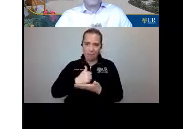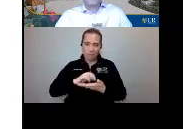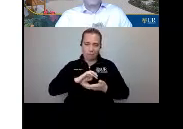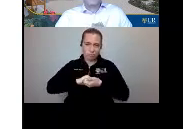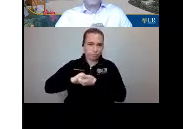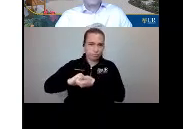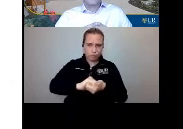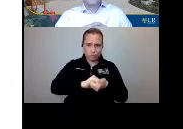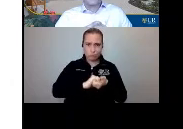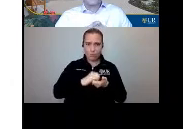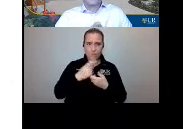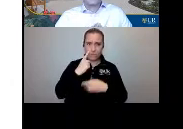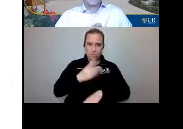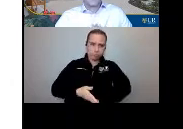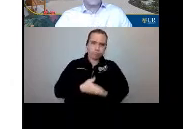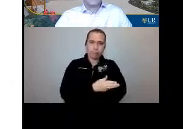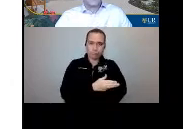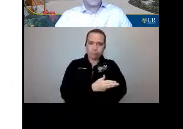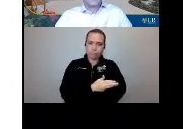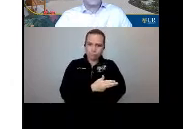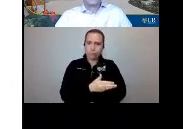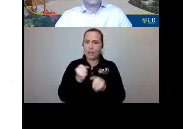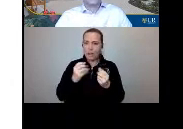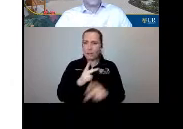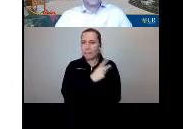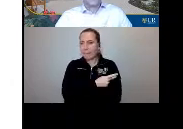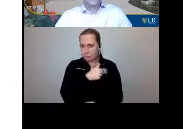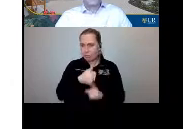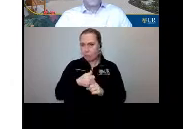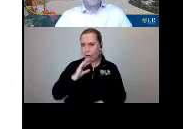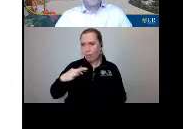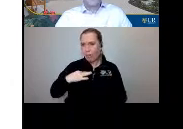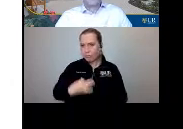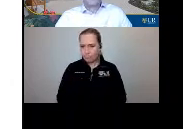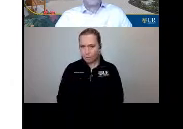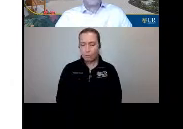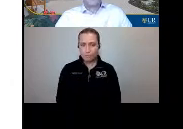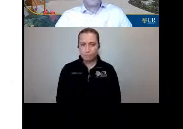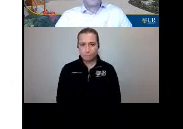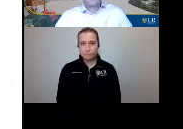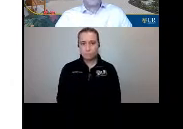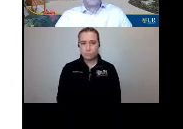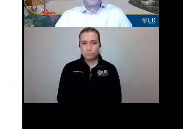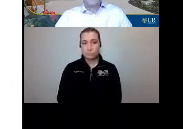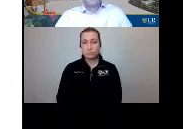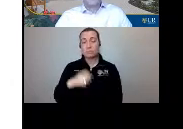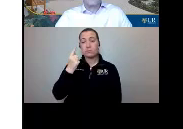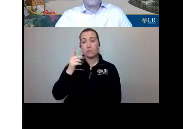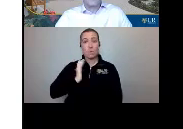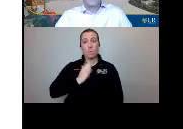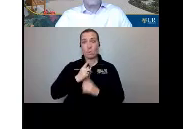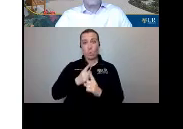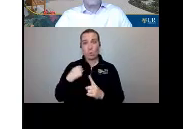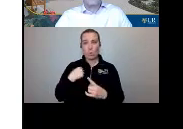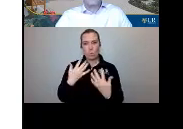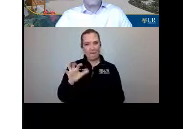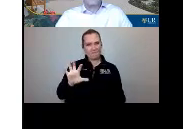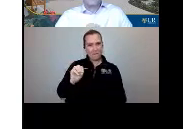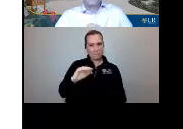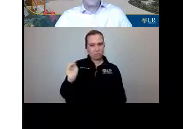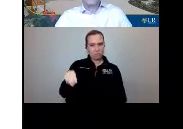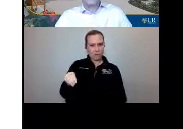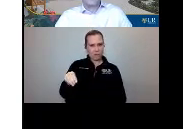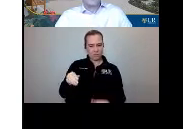in the number of eligible patients that come in for screening. Our goal is really to get closer to 50% within 5 years,